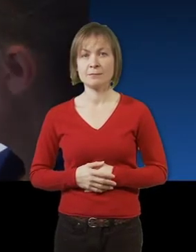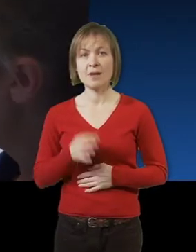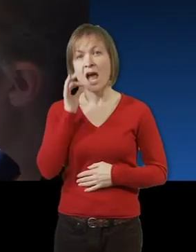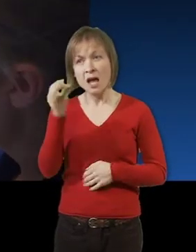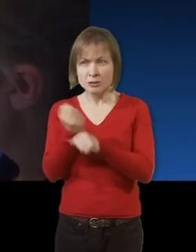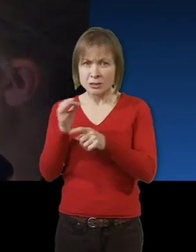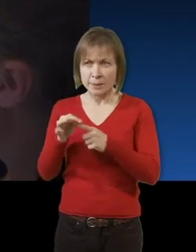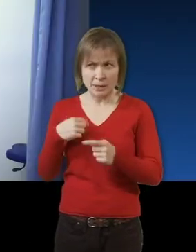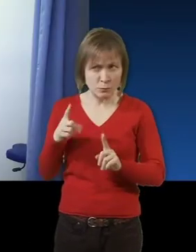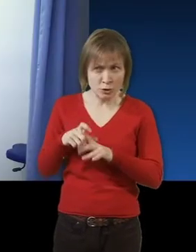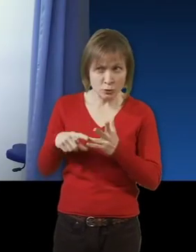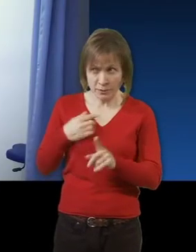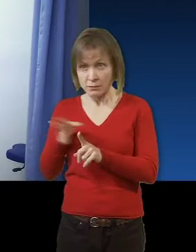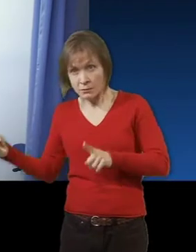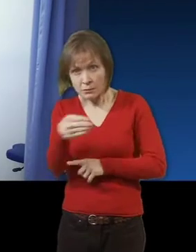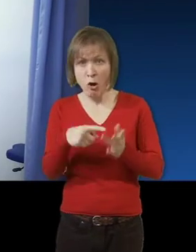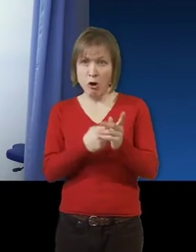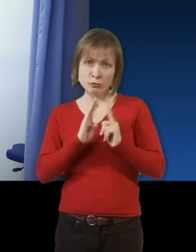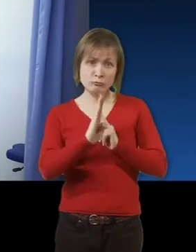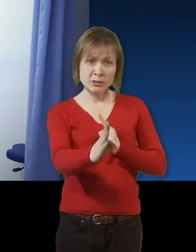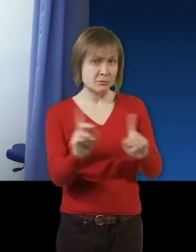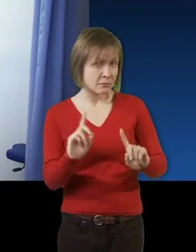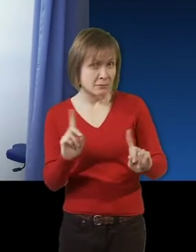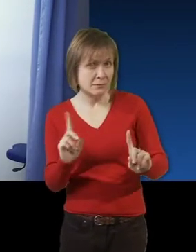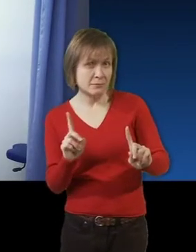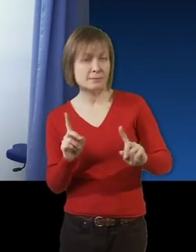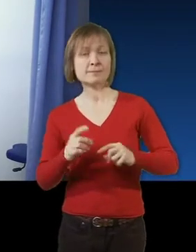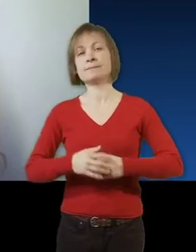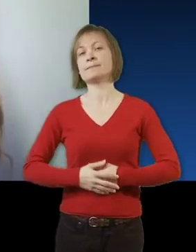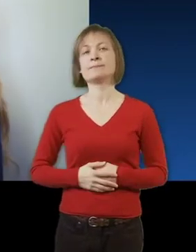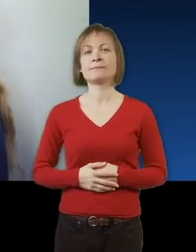Ask at your GP practice about what you need to do.